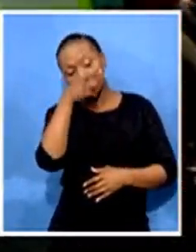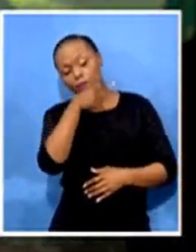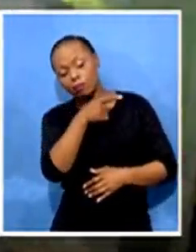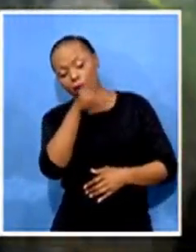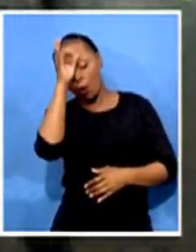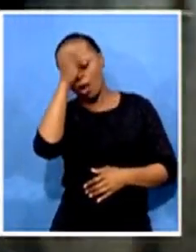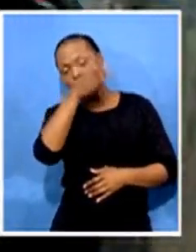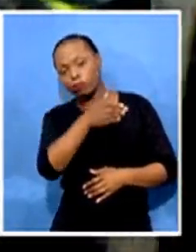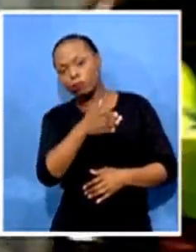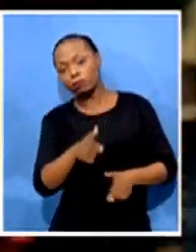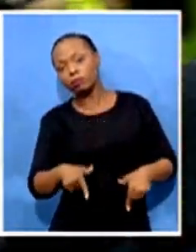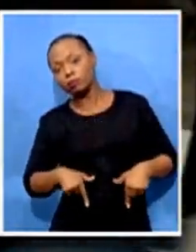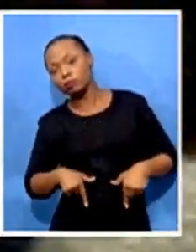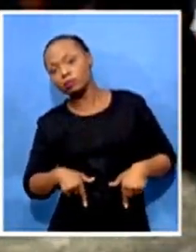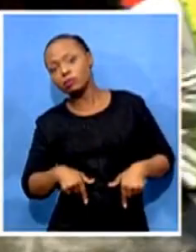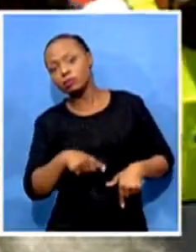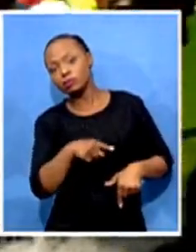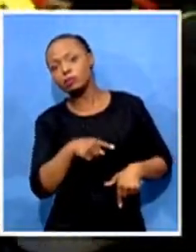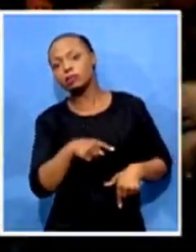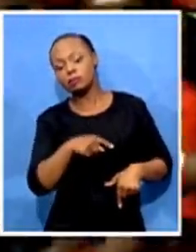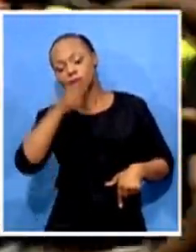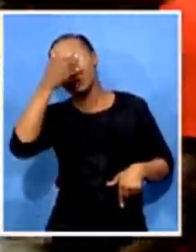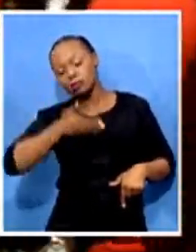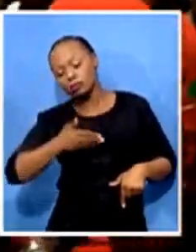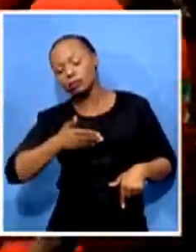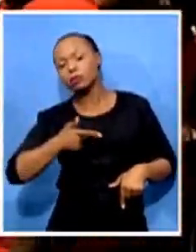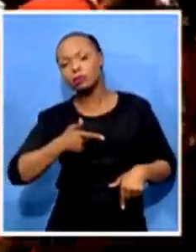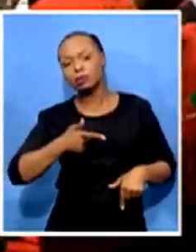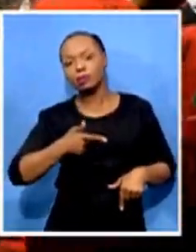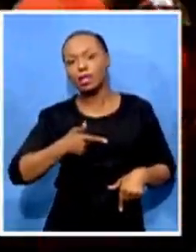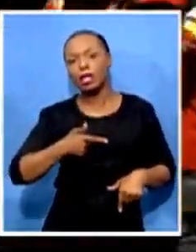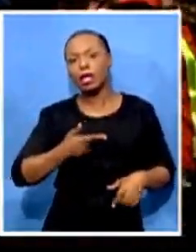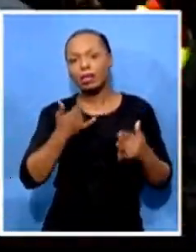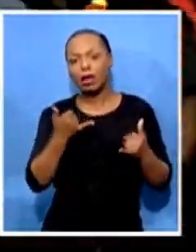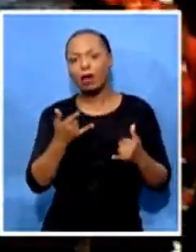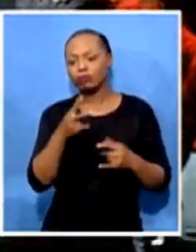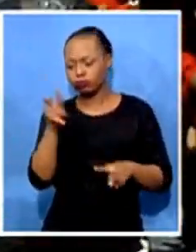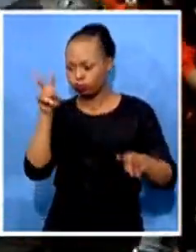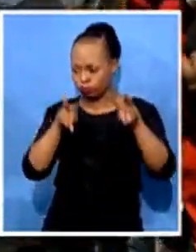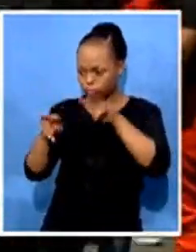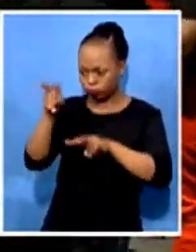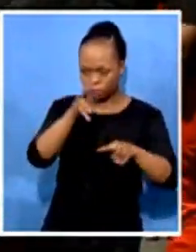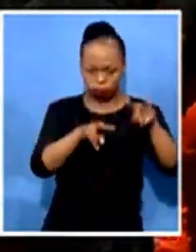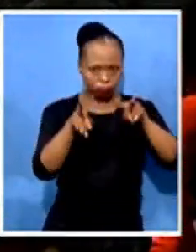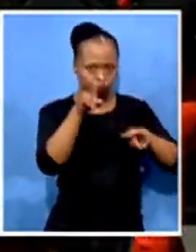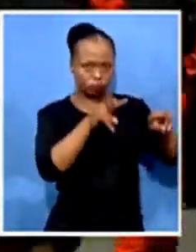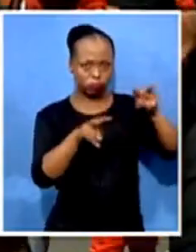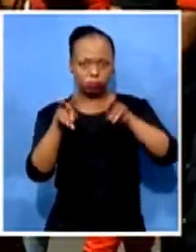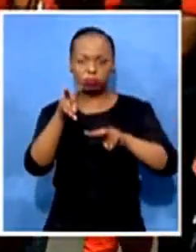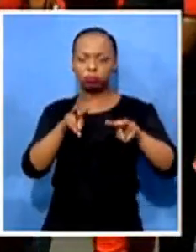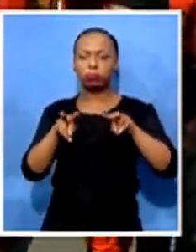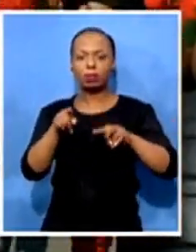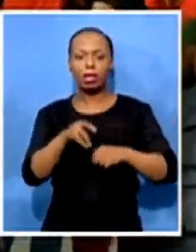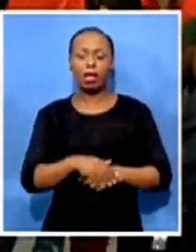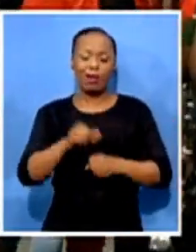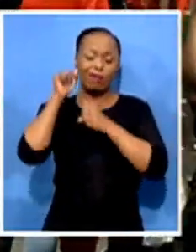on, keeping a close watch on what is taking place here at the moment. This protest, of course, has